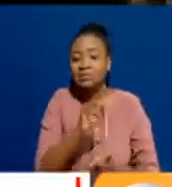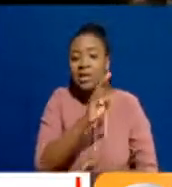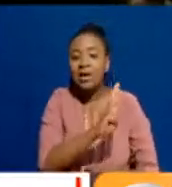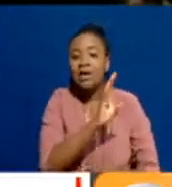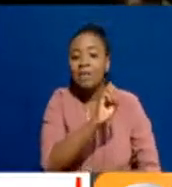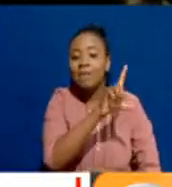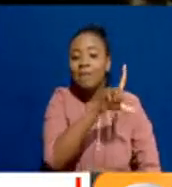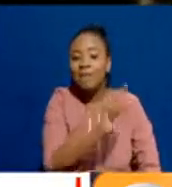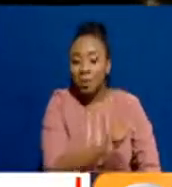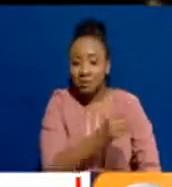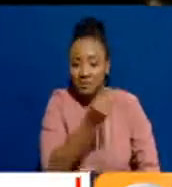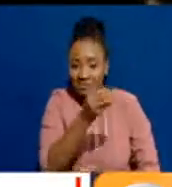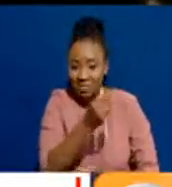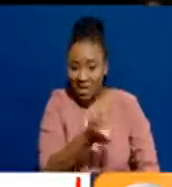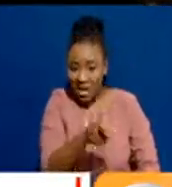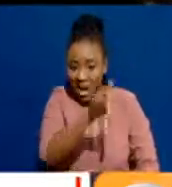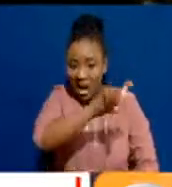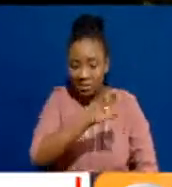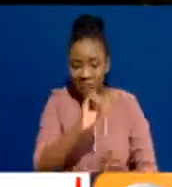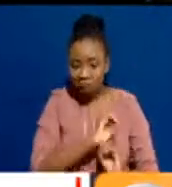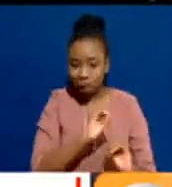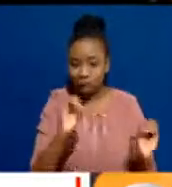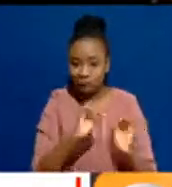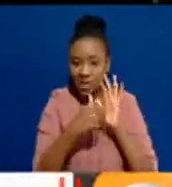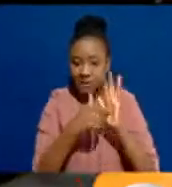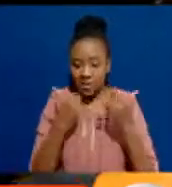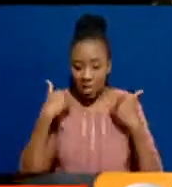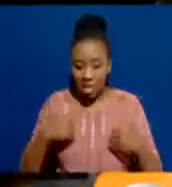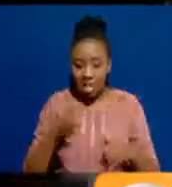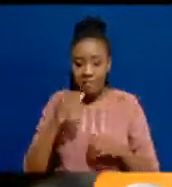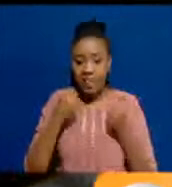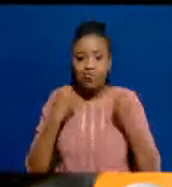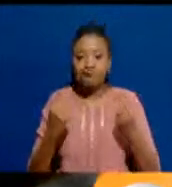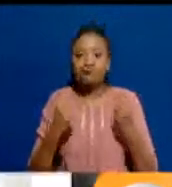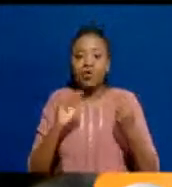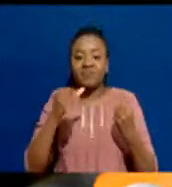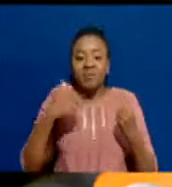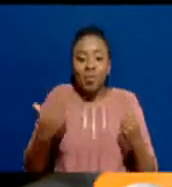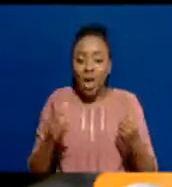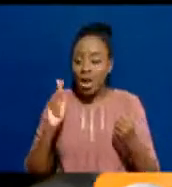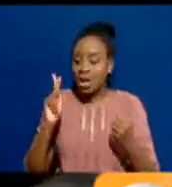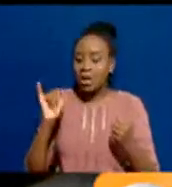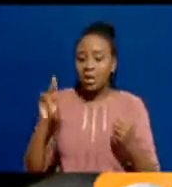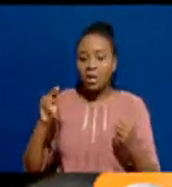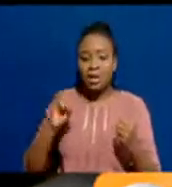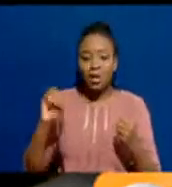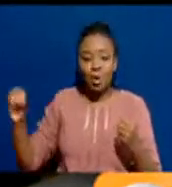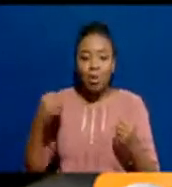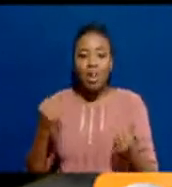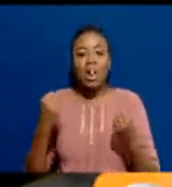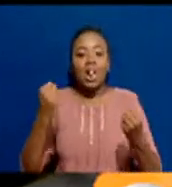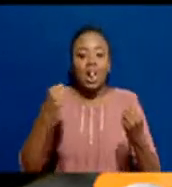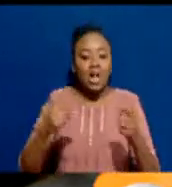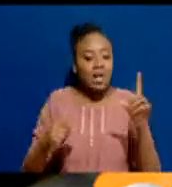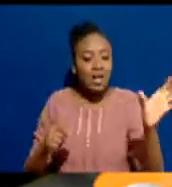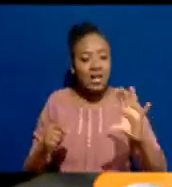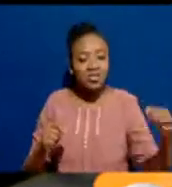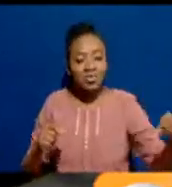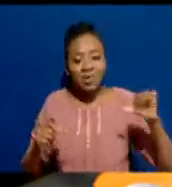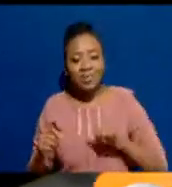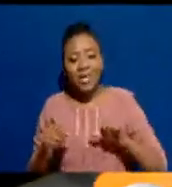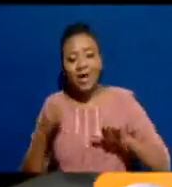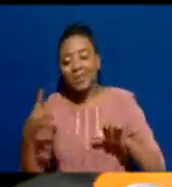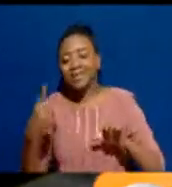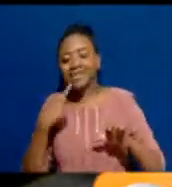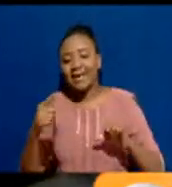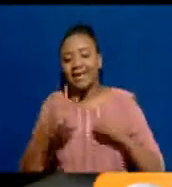pesa. For the time now, nimetoka Kino, paka hapa imeipa 170. Ama